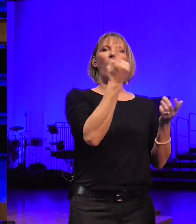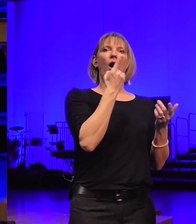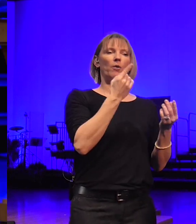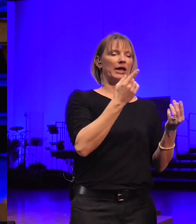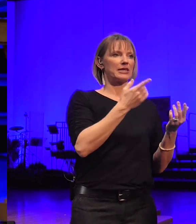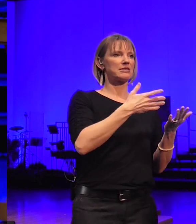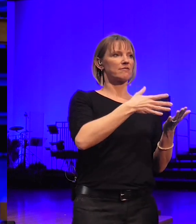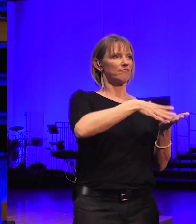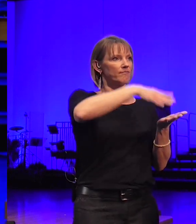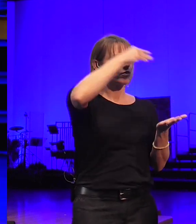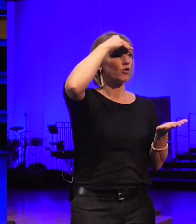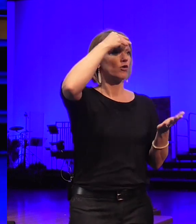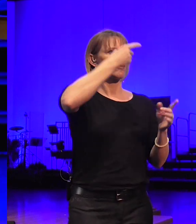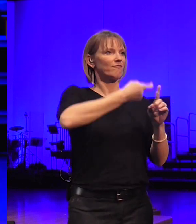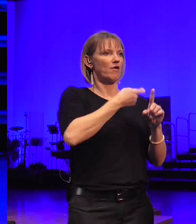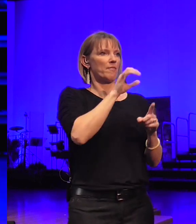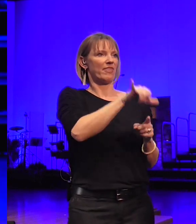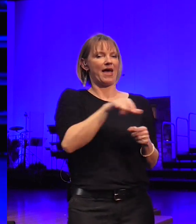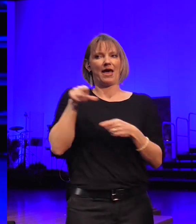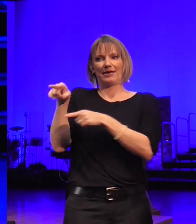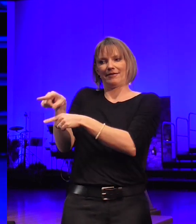this changeless reality.